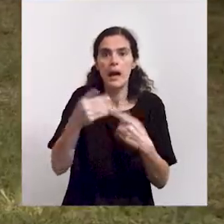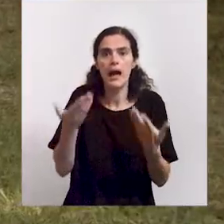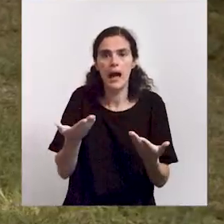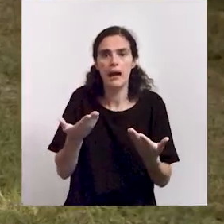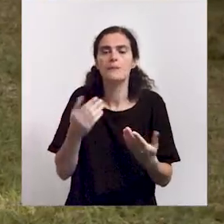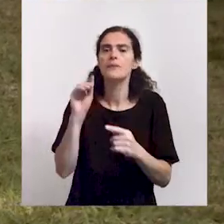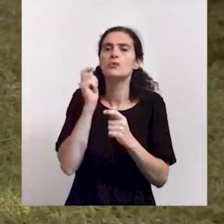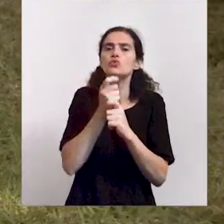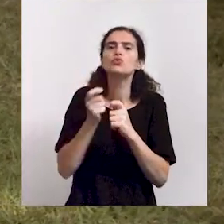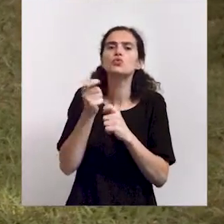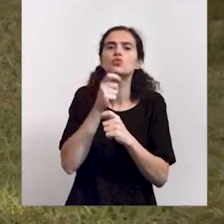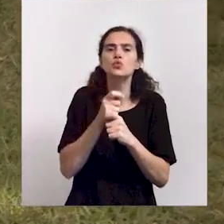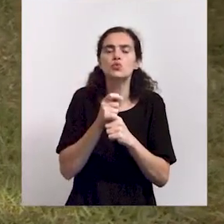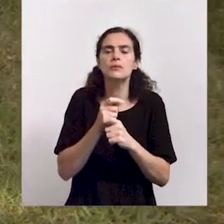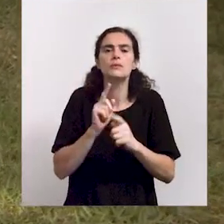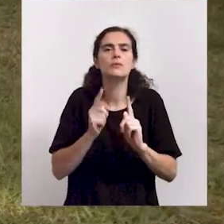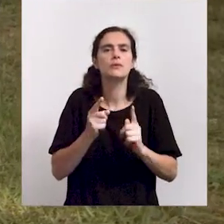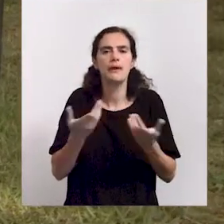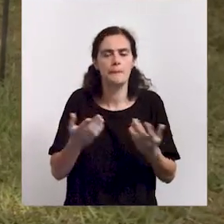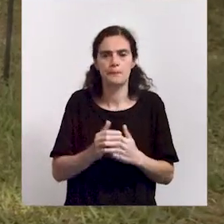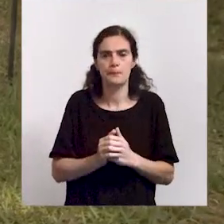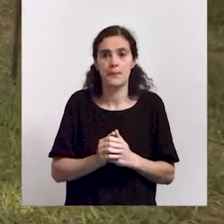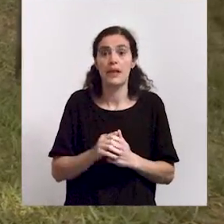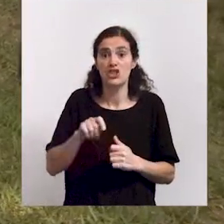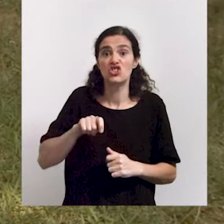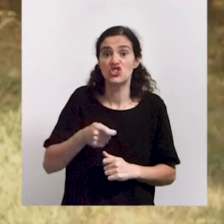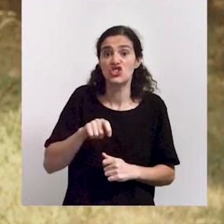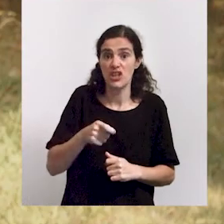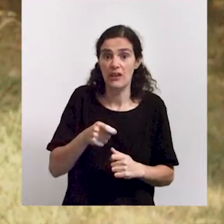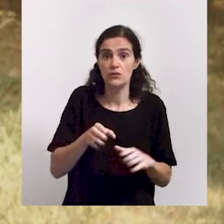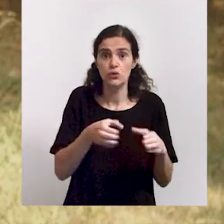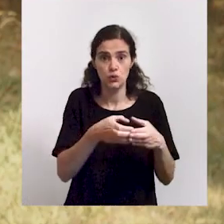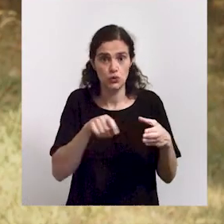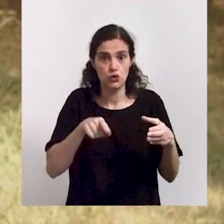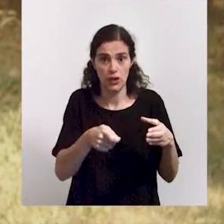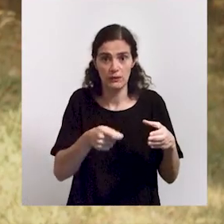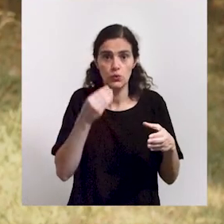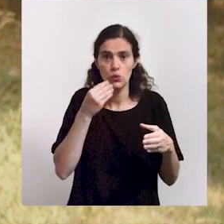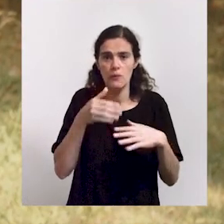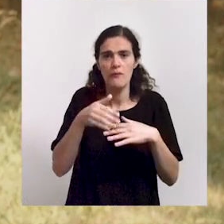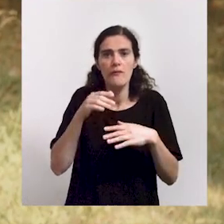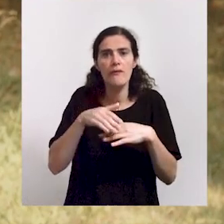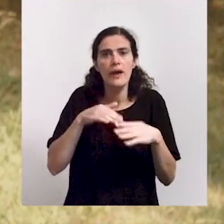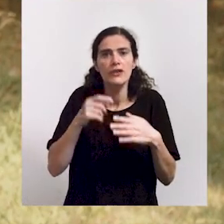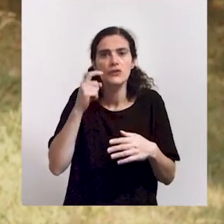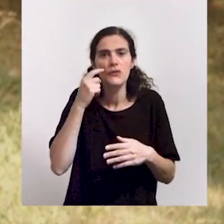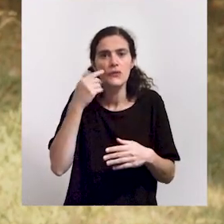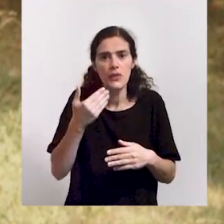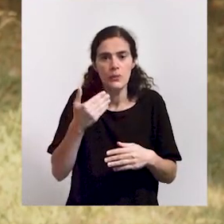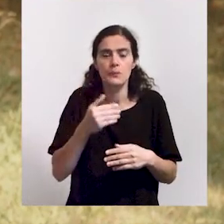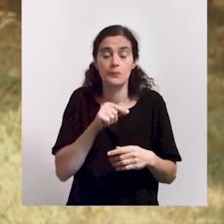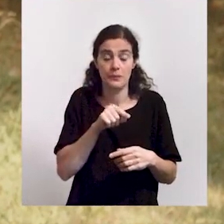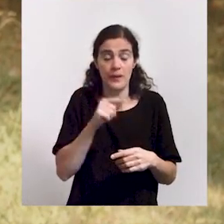a sculpture which is a set of keys made out of glass, and out of this set